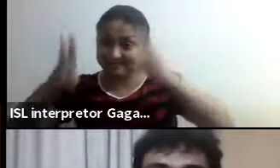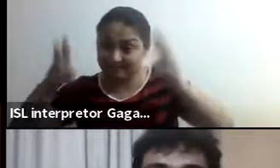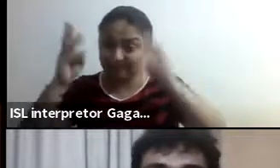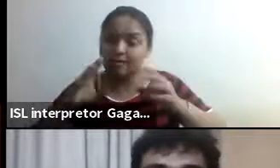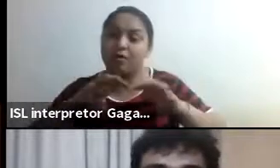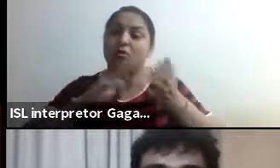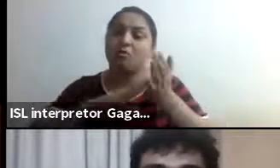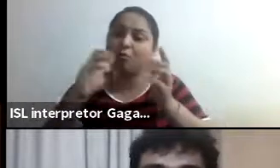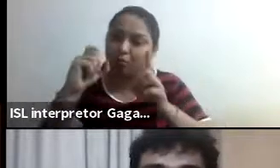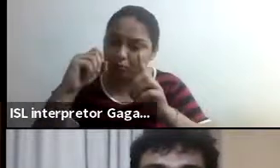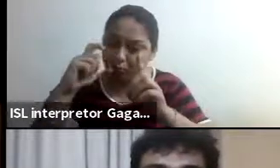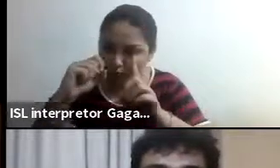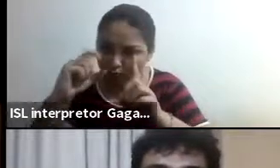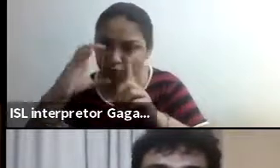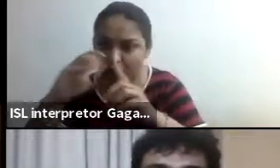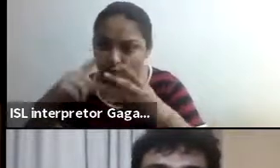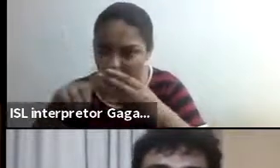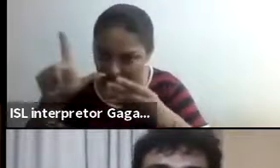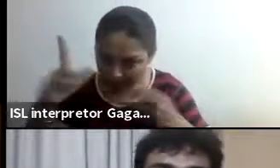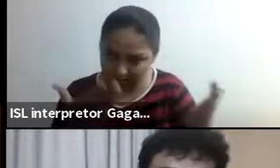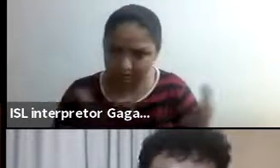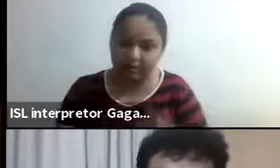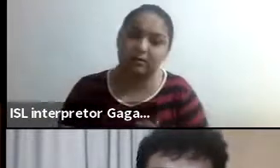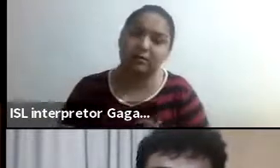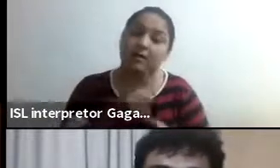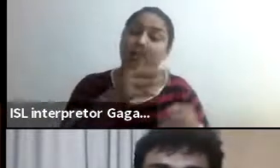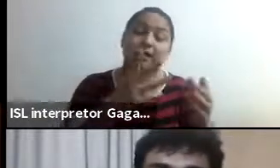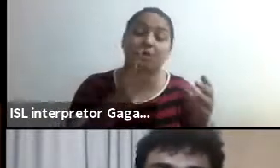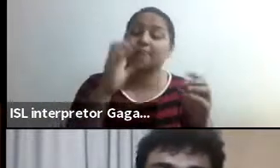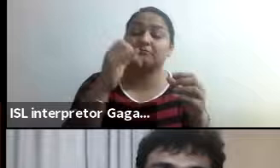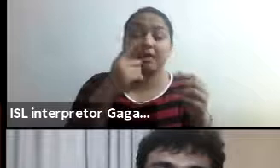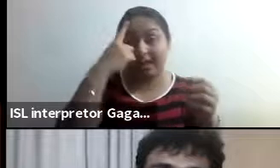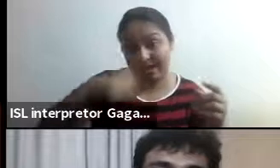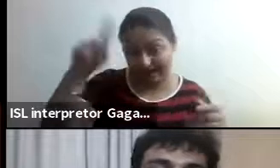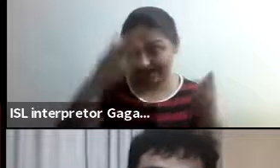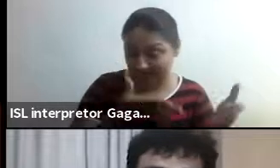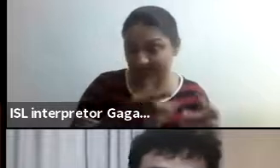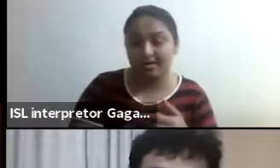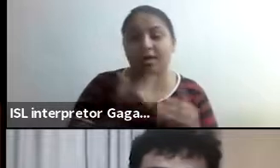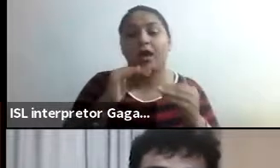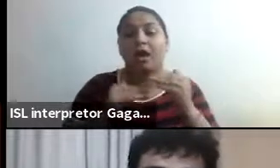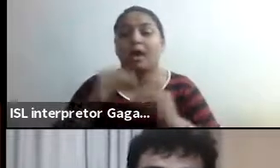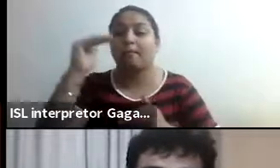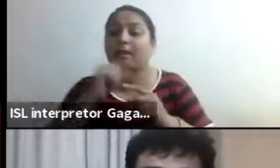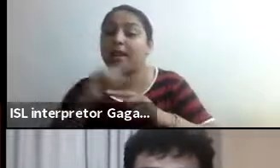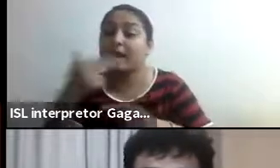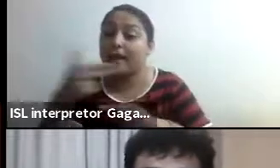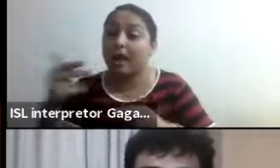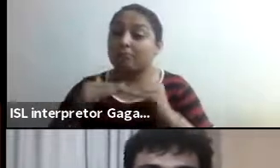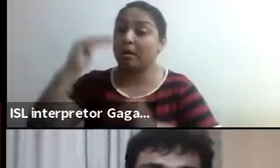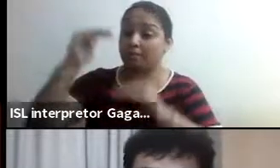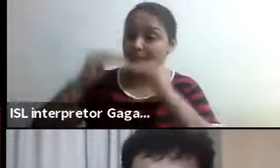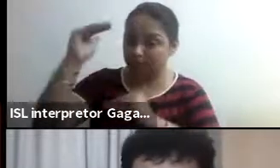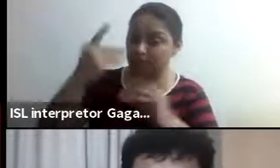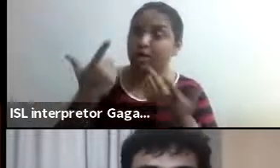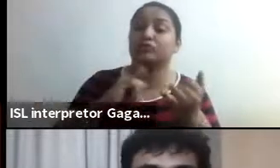model, and or in the case of India, perhaps like an upper caste society